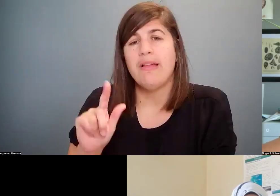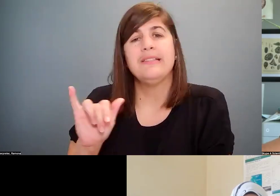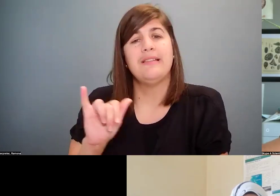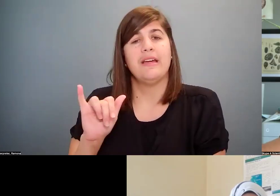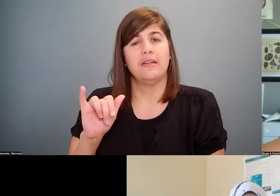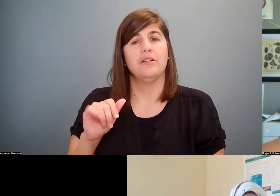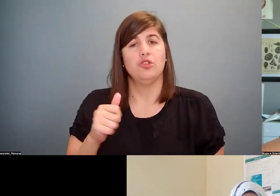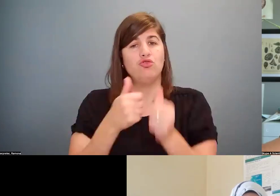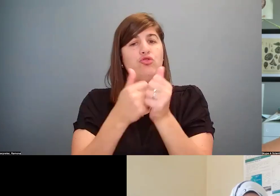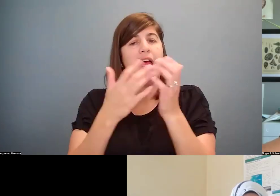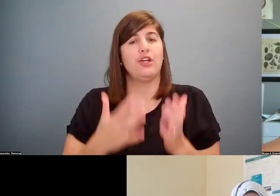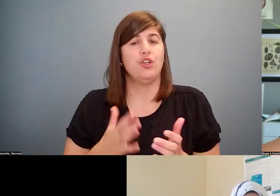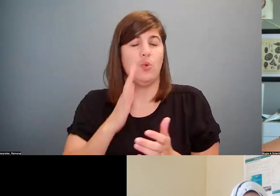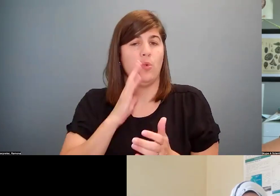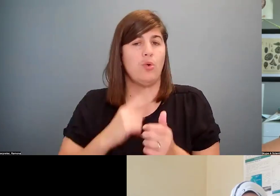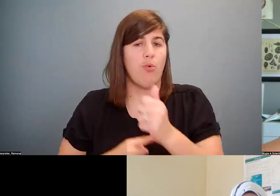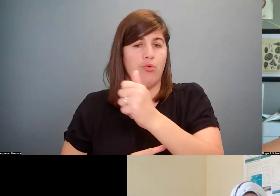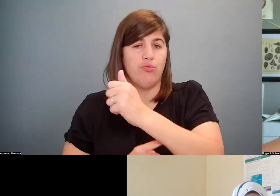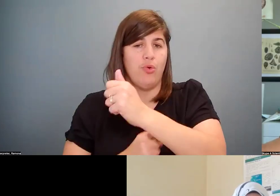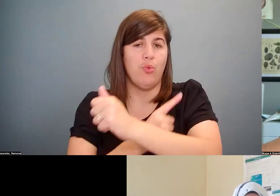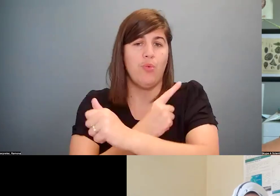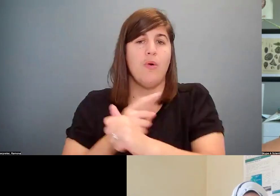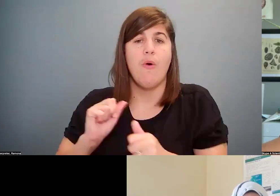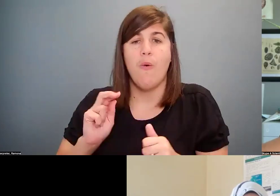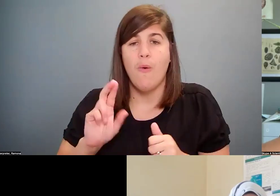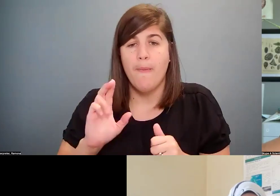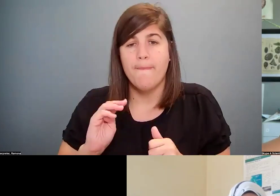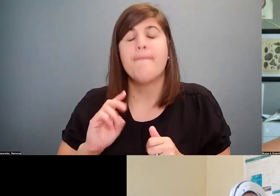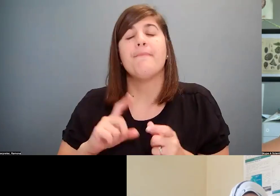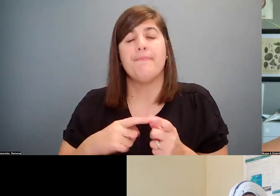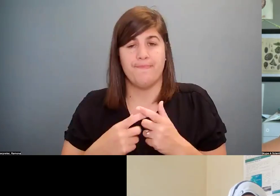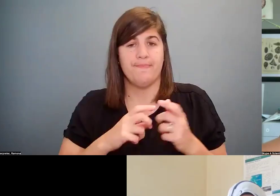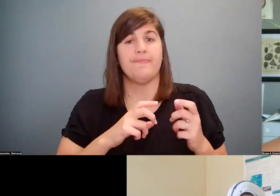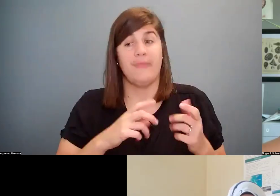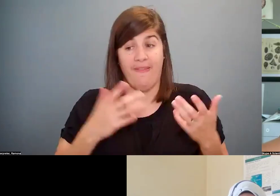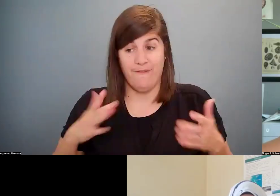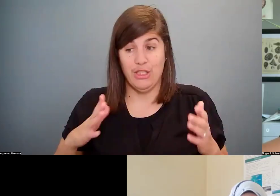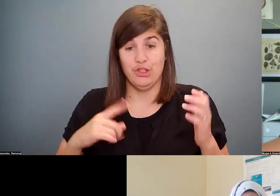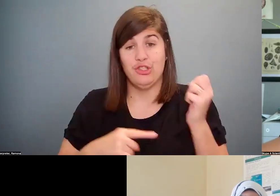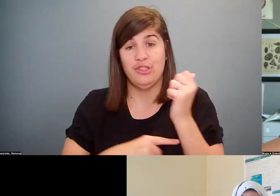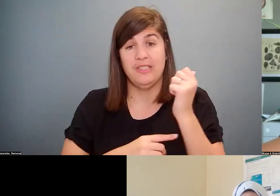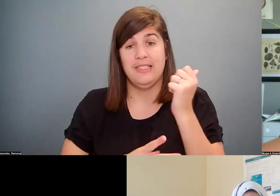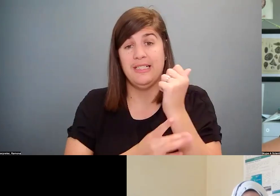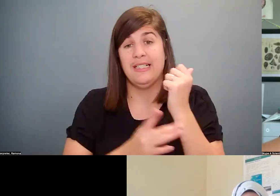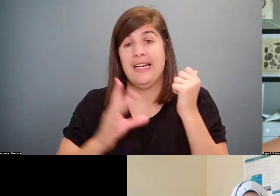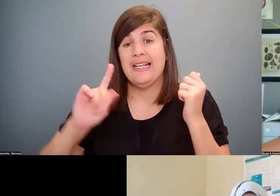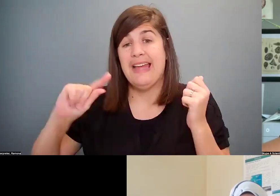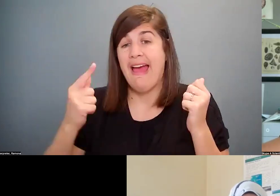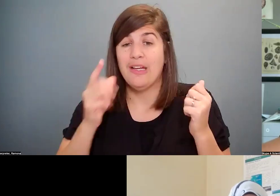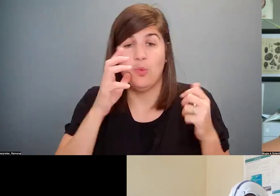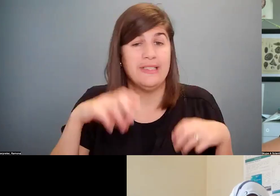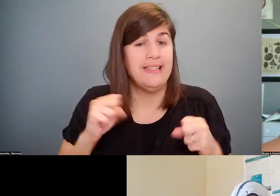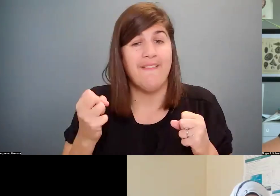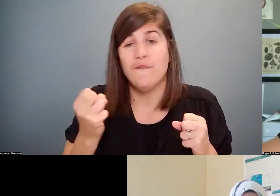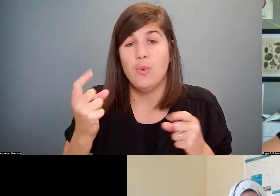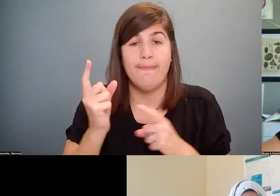go through the cartilage on its fin. And then as soon as it was tagged, we would put it back into the water and release it. So the whole thing would only take just like a couple